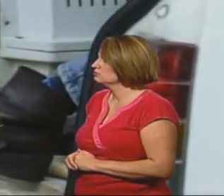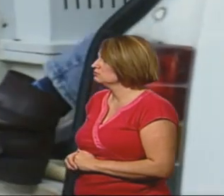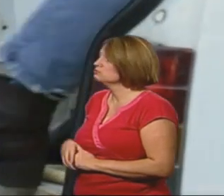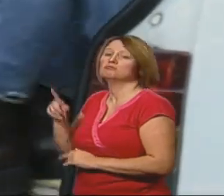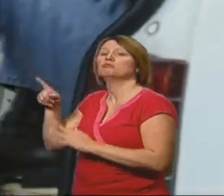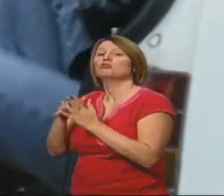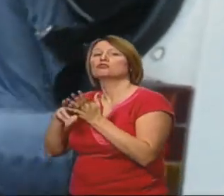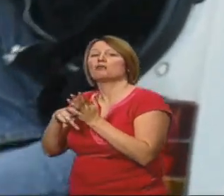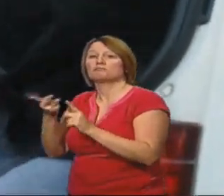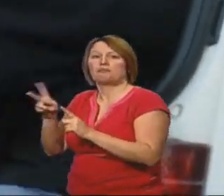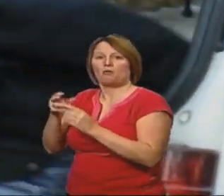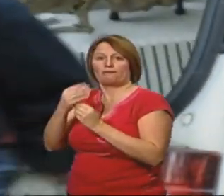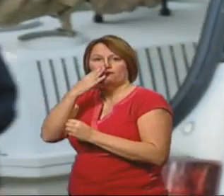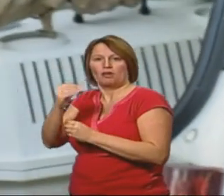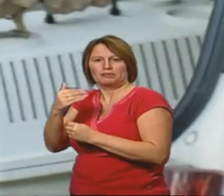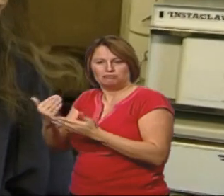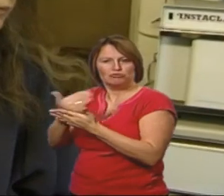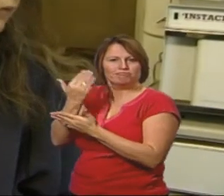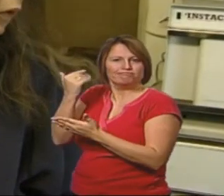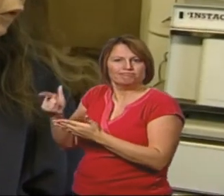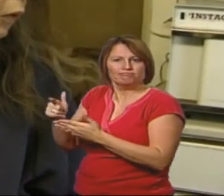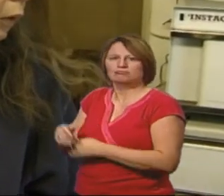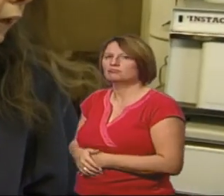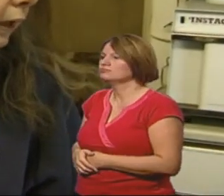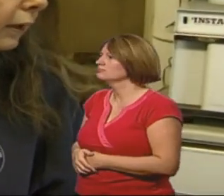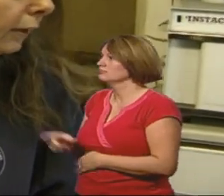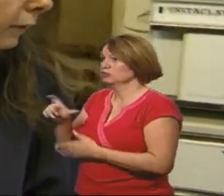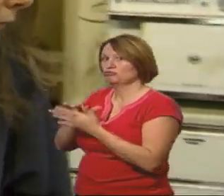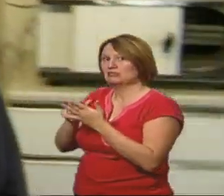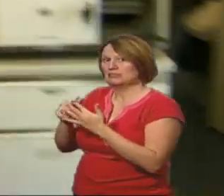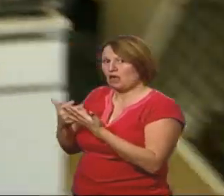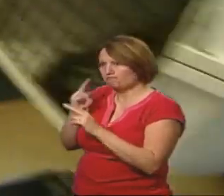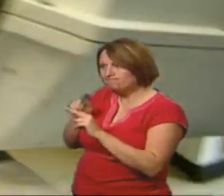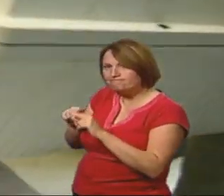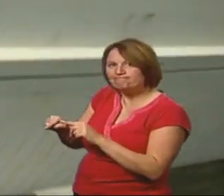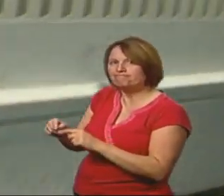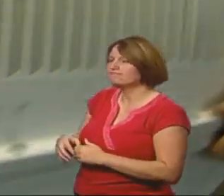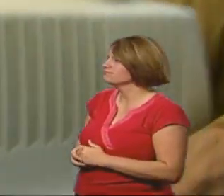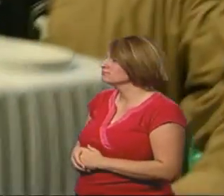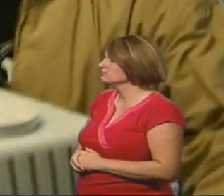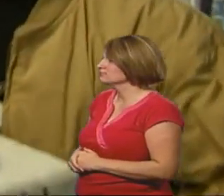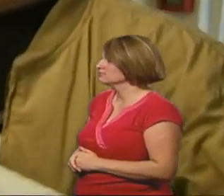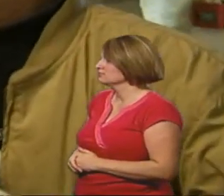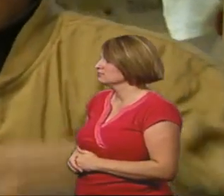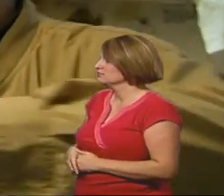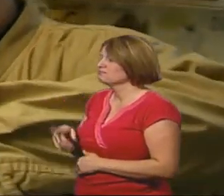John has returned to the centre with the fox he rescued earlier. Christine is on hand to examine it. Mangy